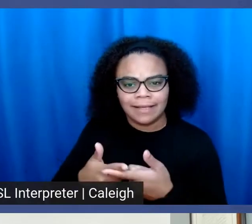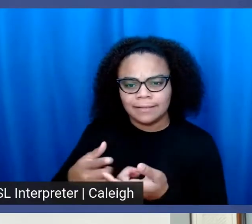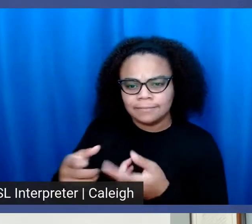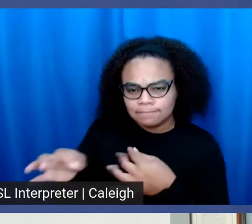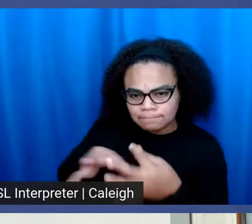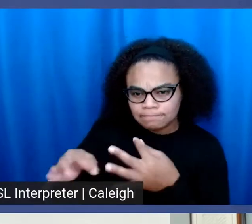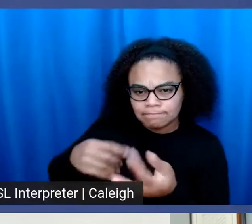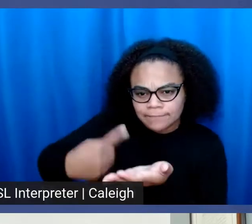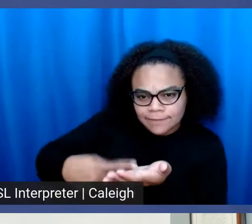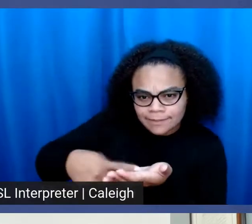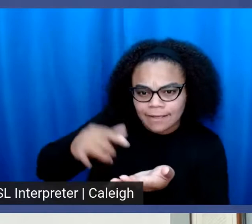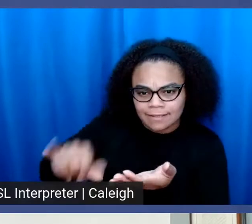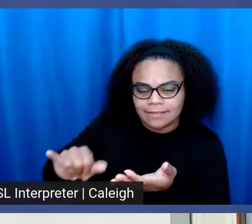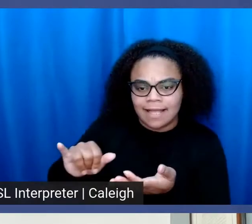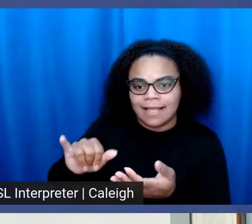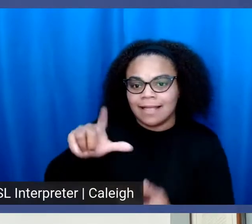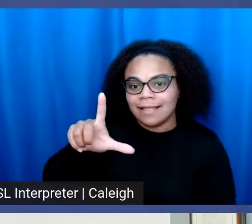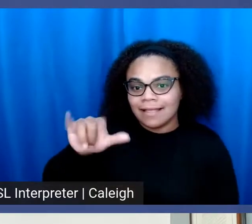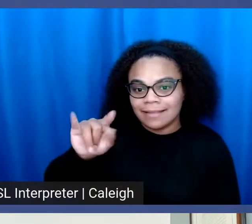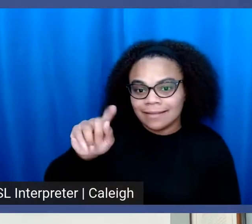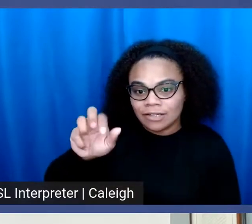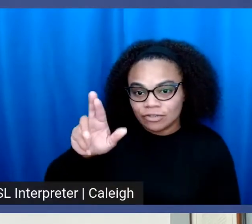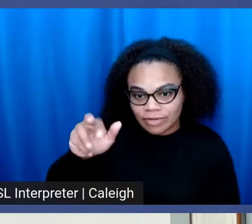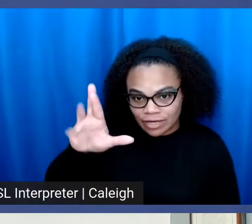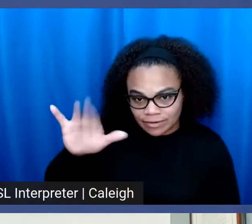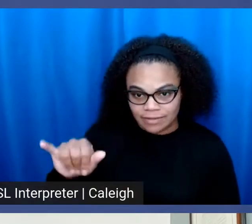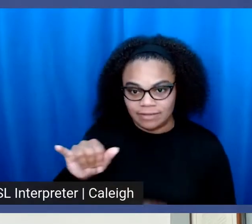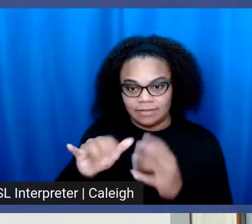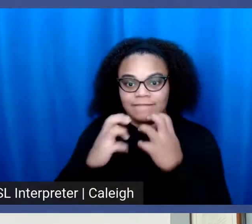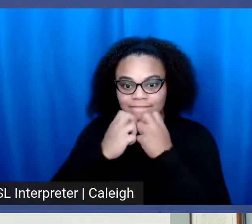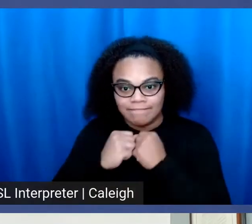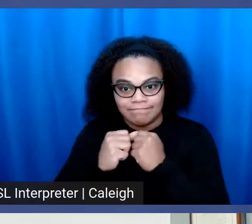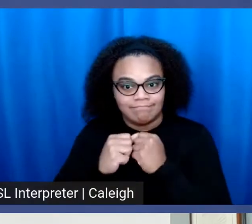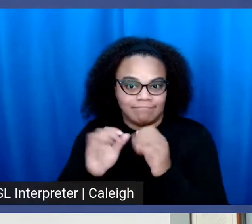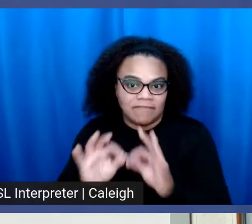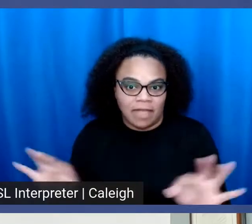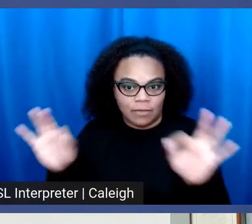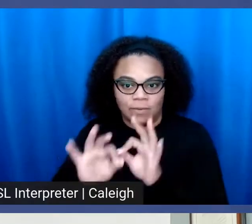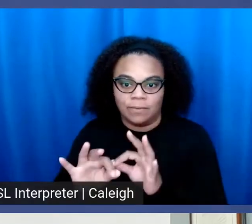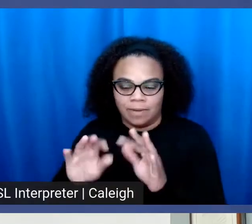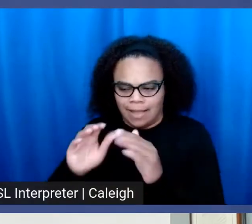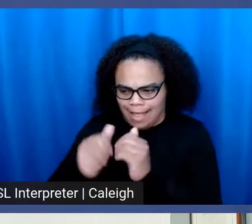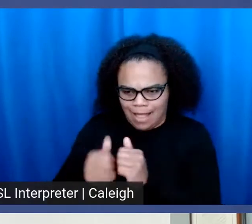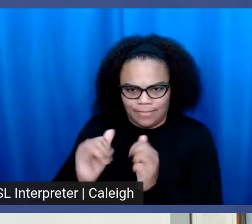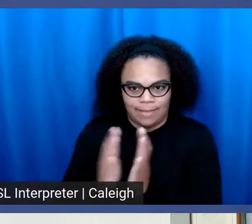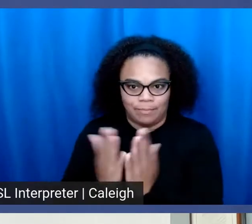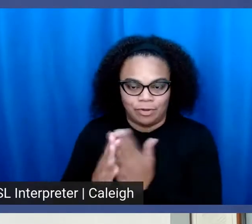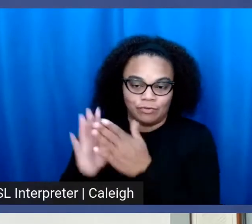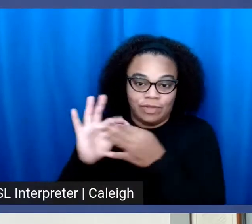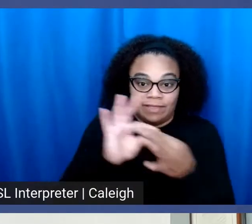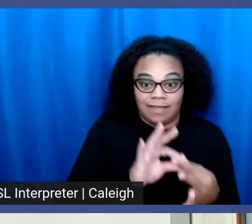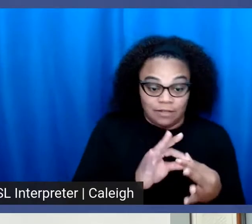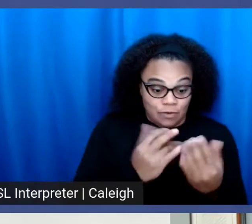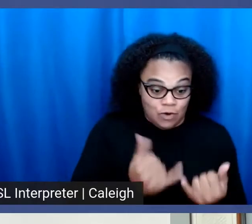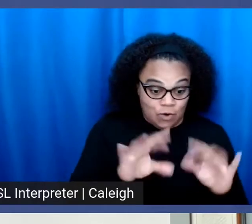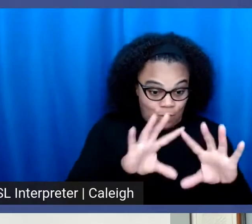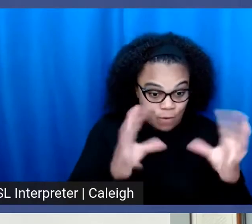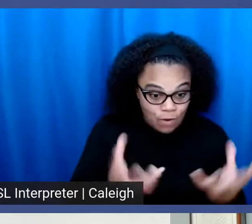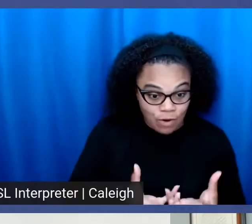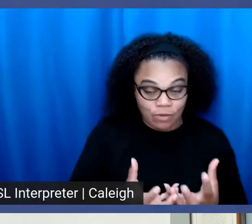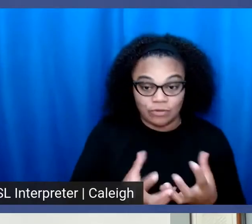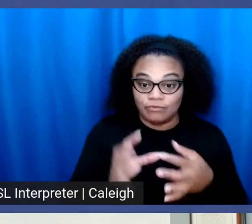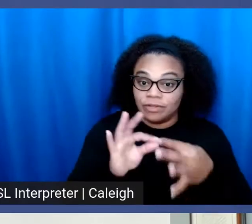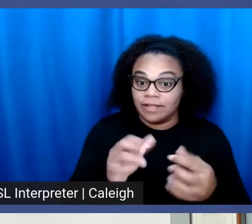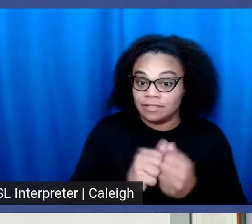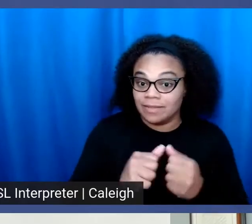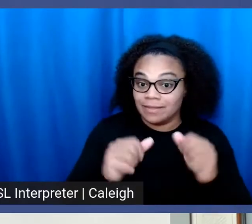work, the relevance to the current world or to the class or the instruction, the way the book